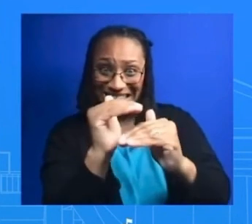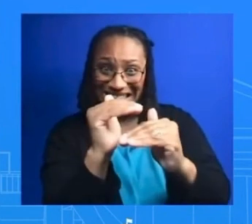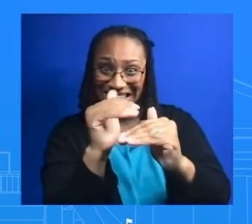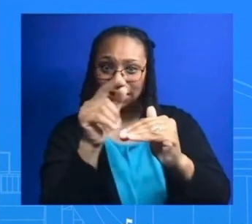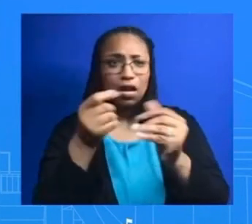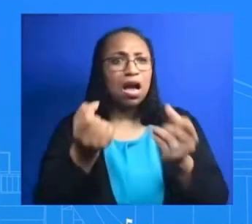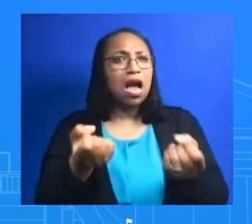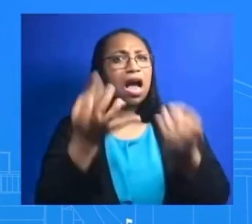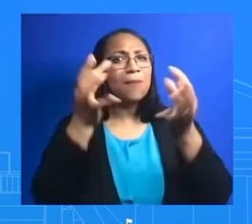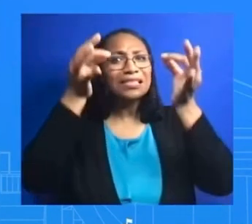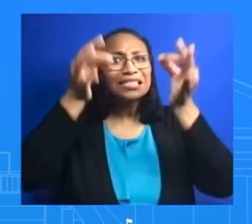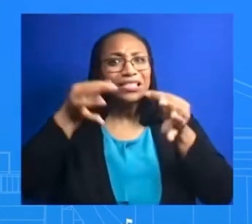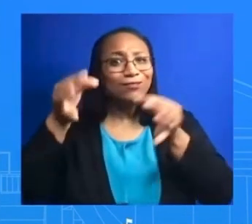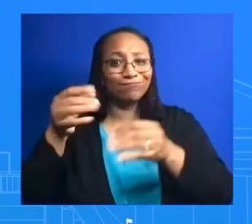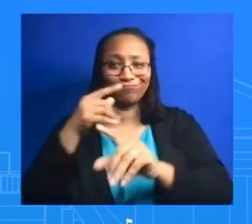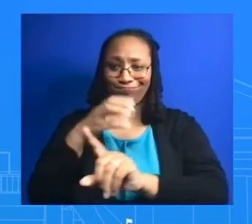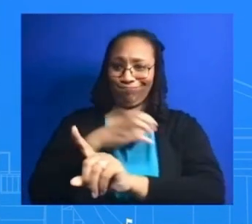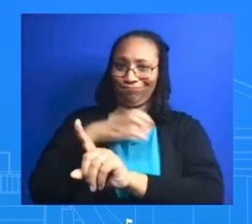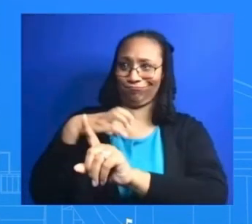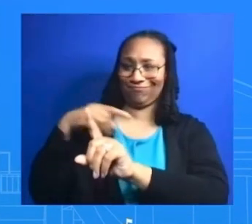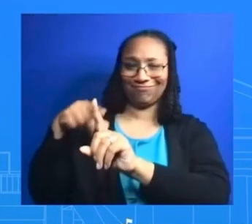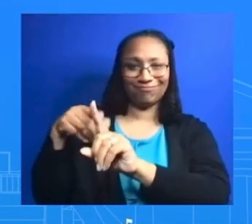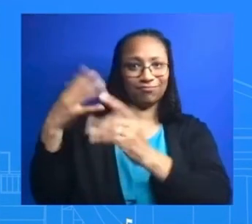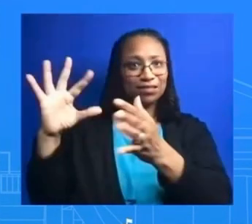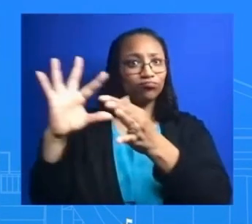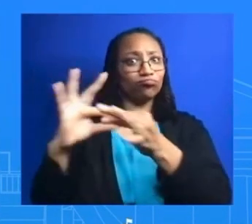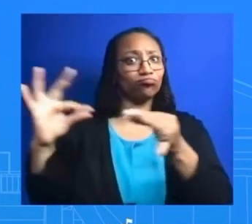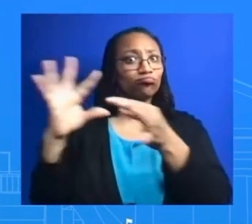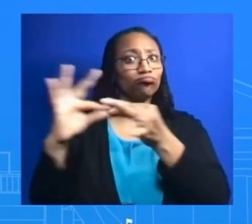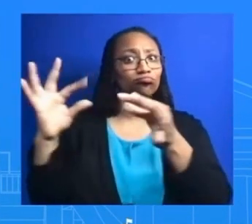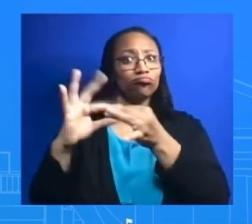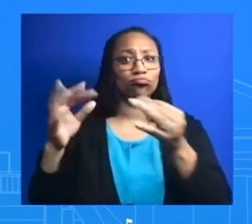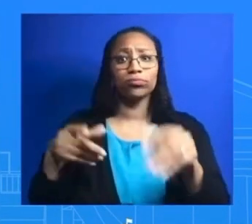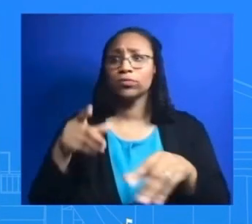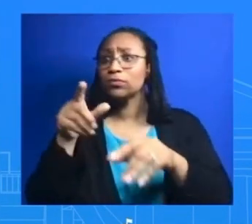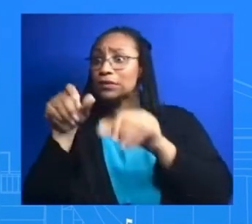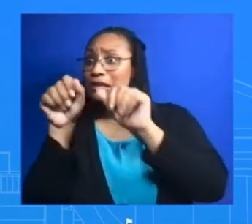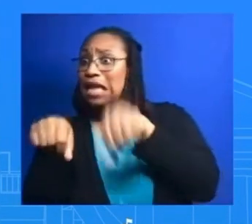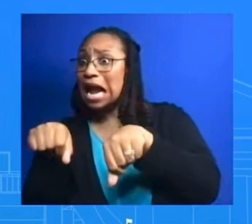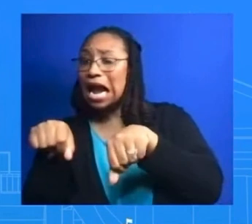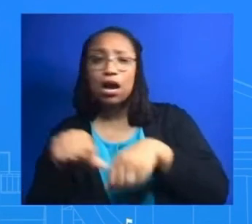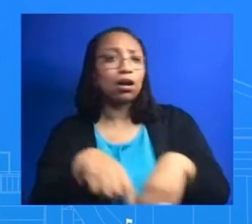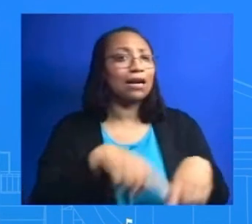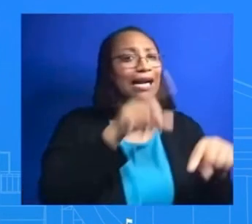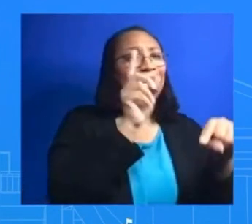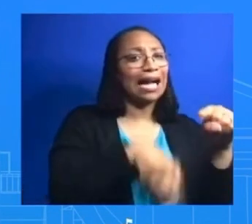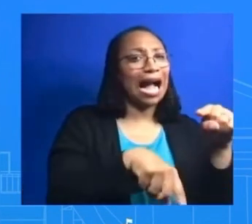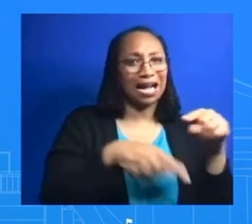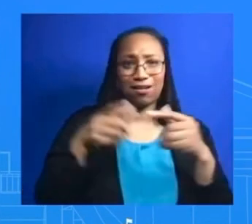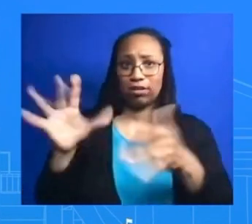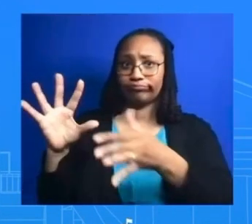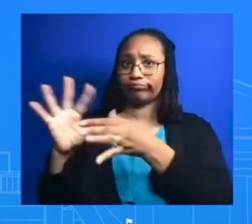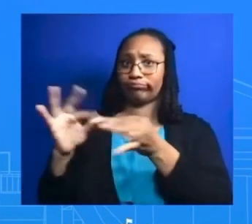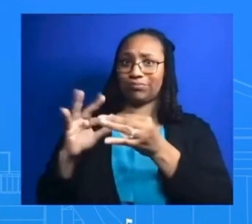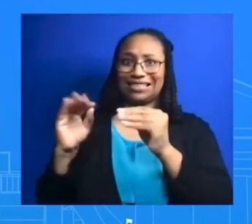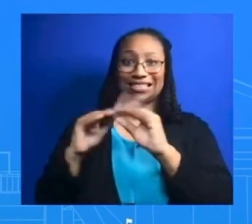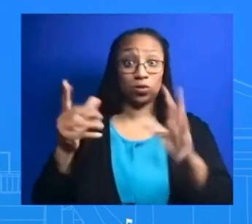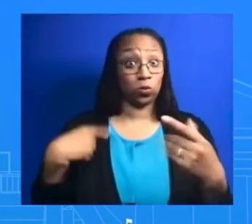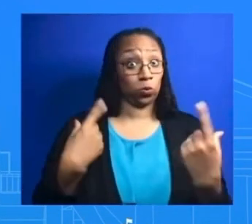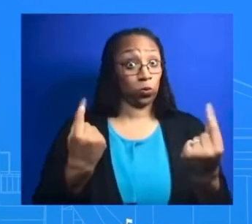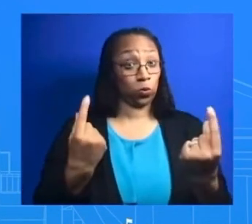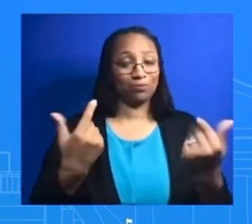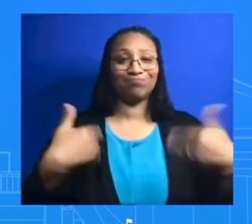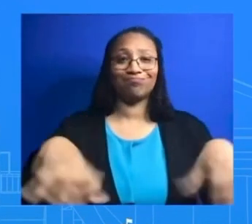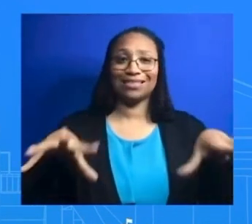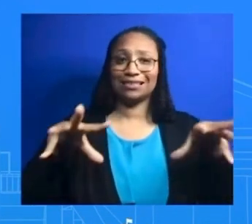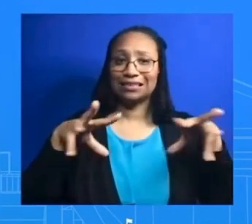and can't do. So we have to take that at face value, and as we evaluate the availability of certain